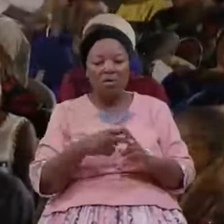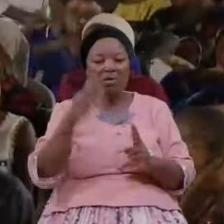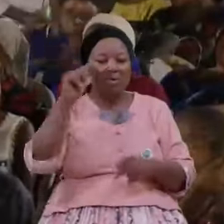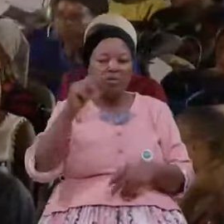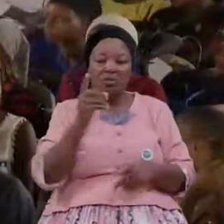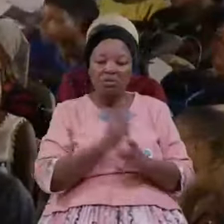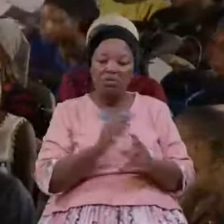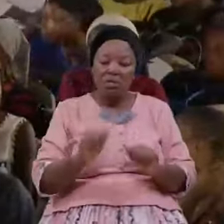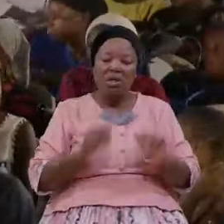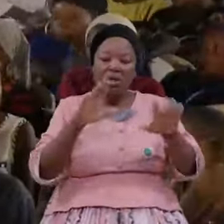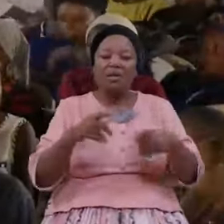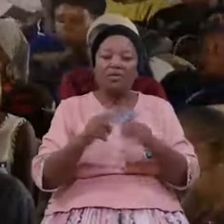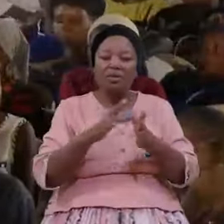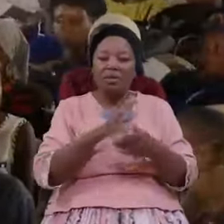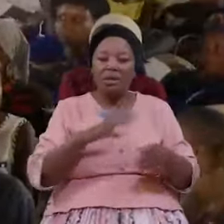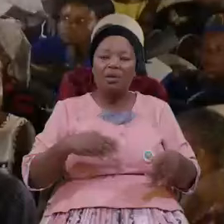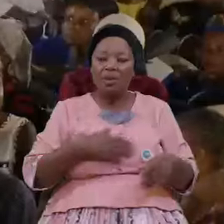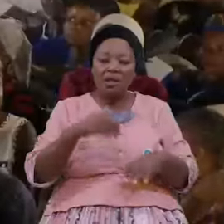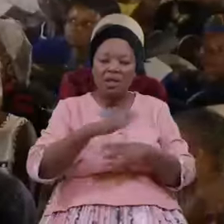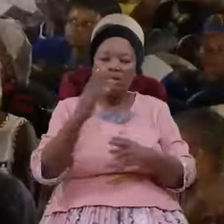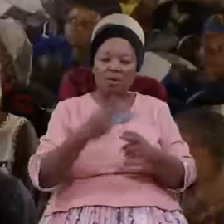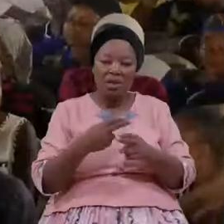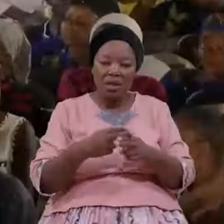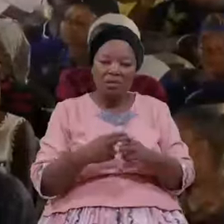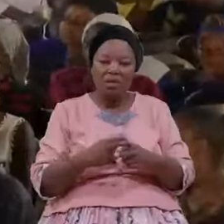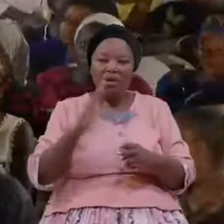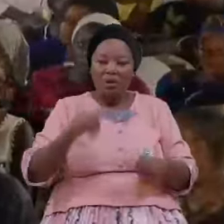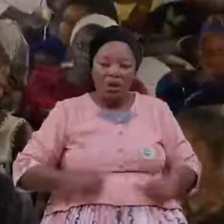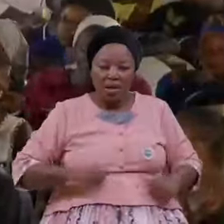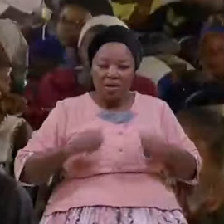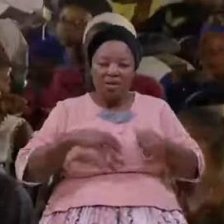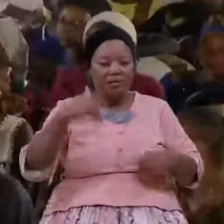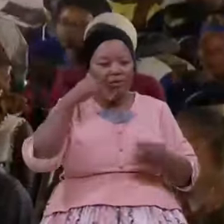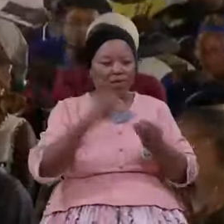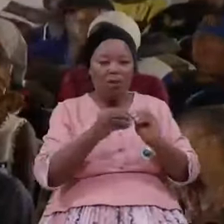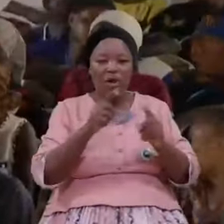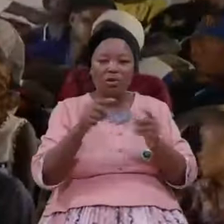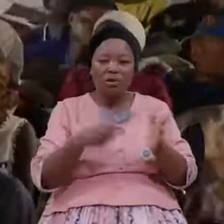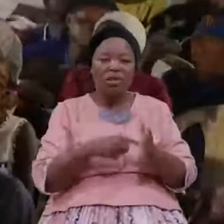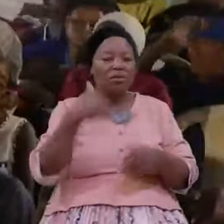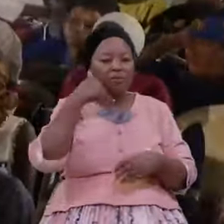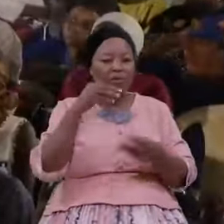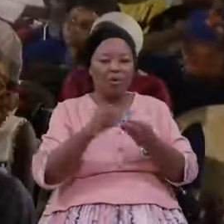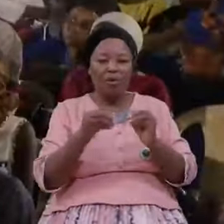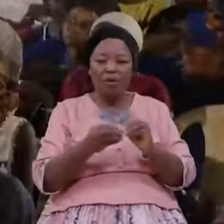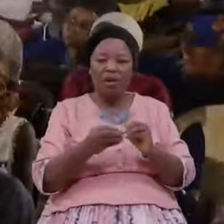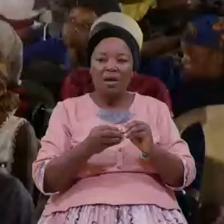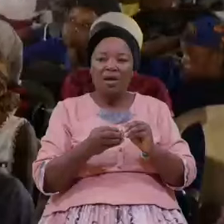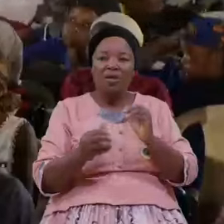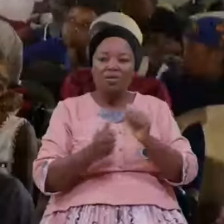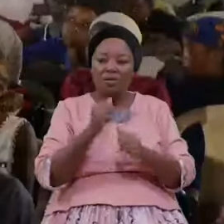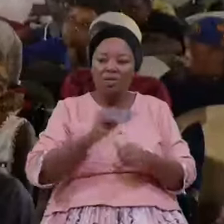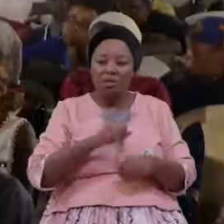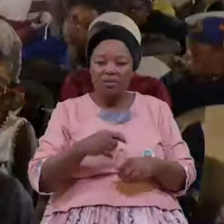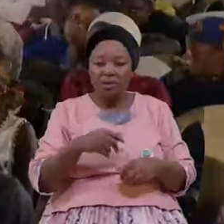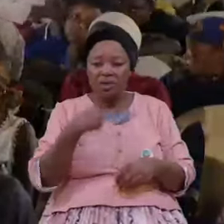please send your name to this phone number which I'm going to read to you now to help us